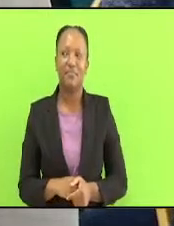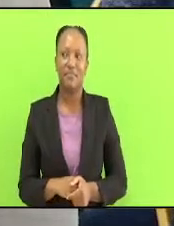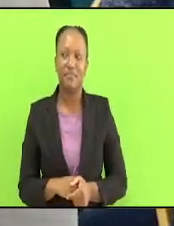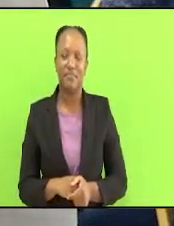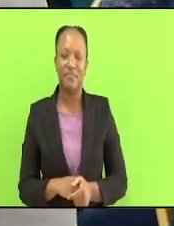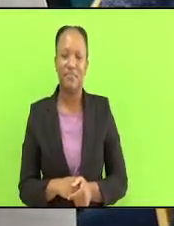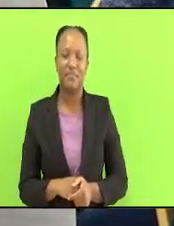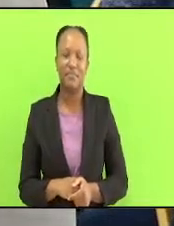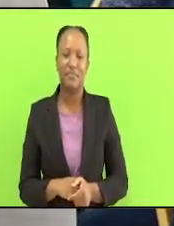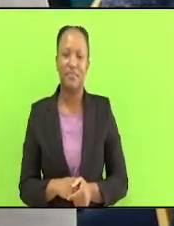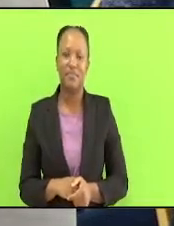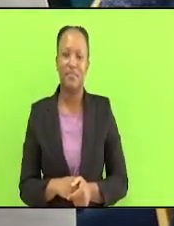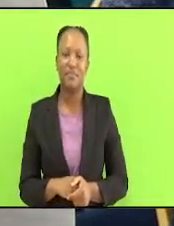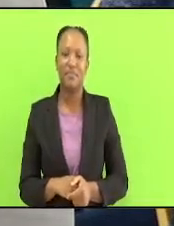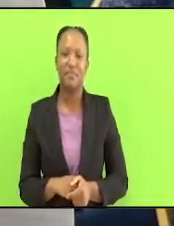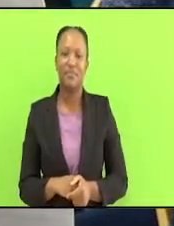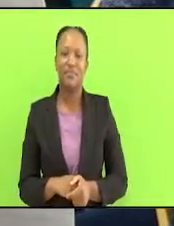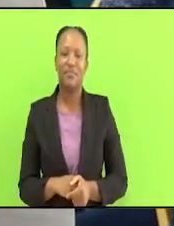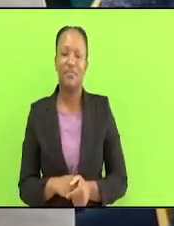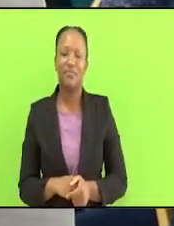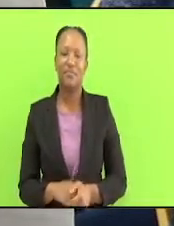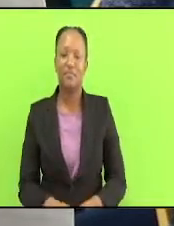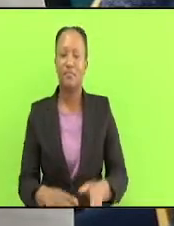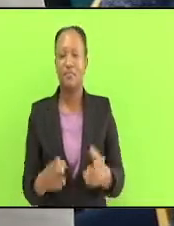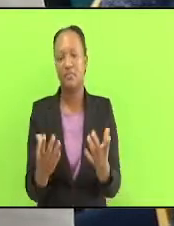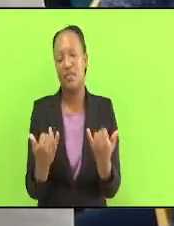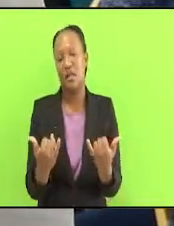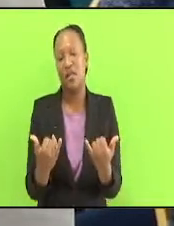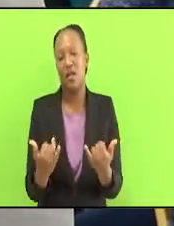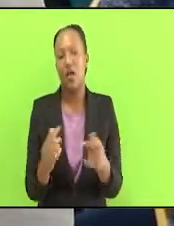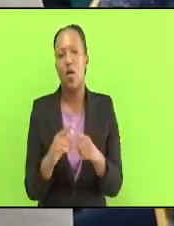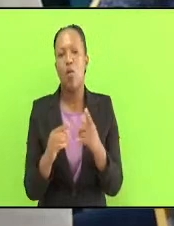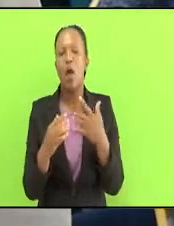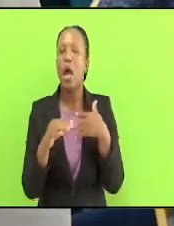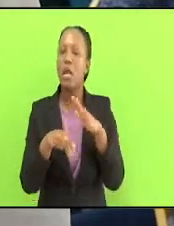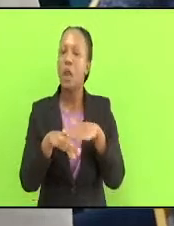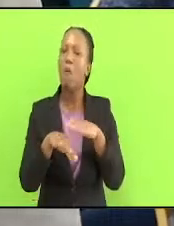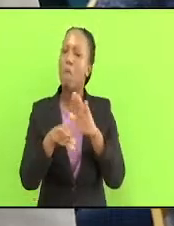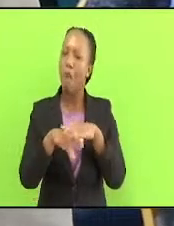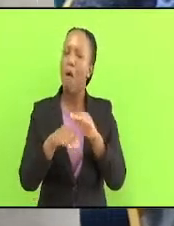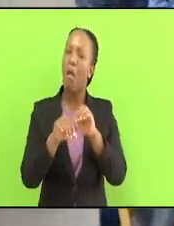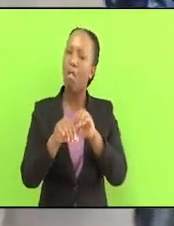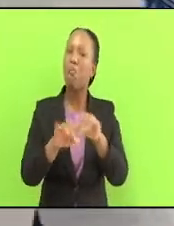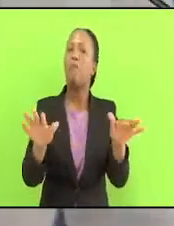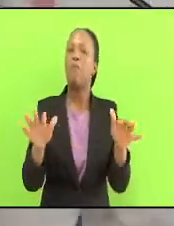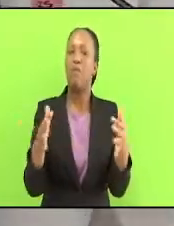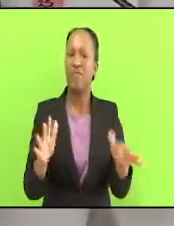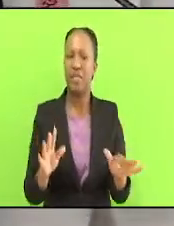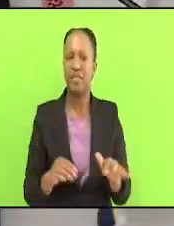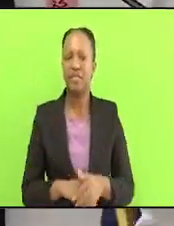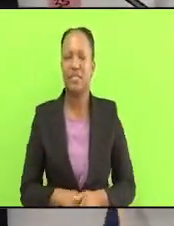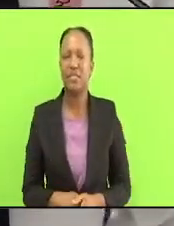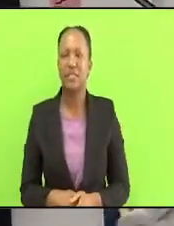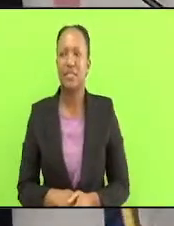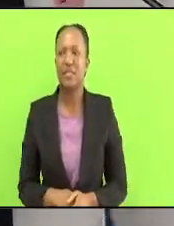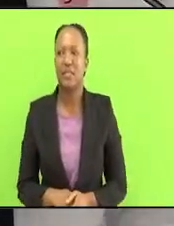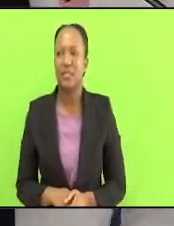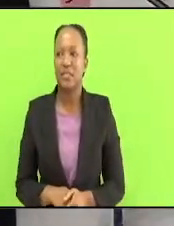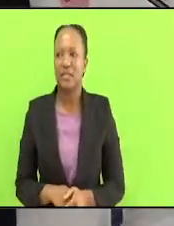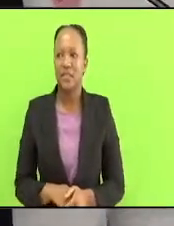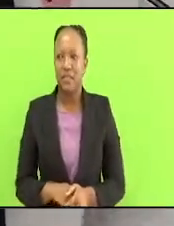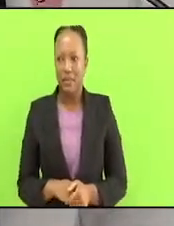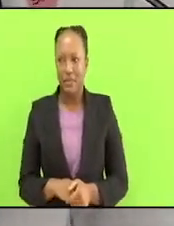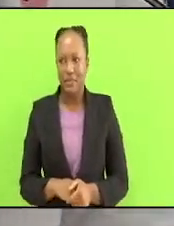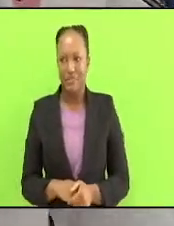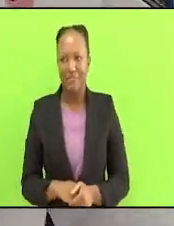time, but here it seems to spring back to us again. We are talking about the same thing. So ne re kopa hore re zame hore re